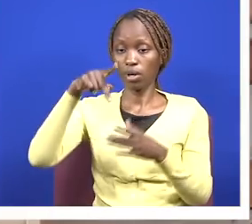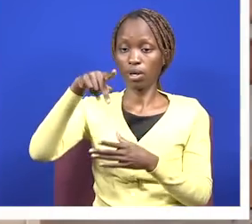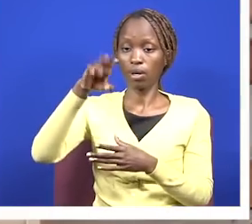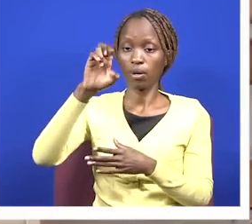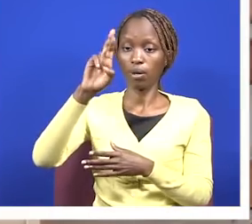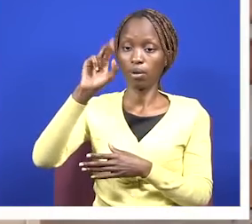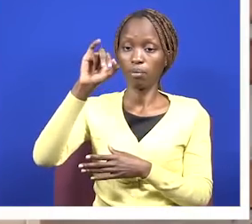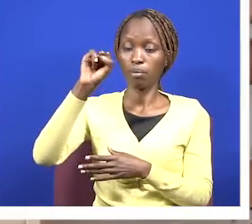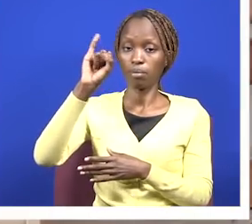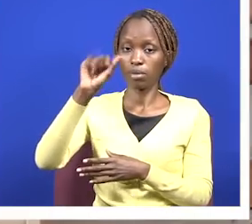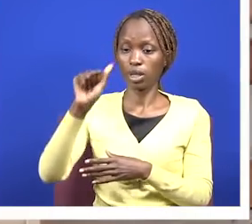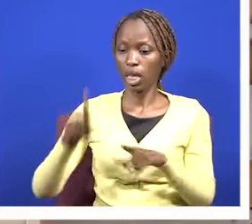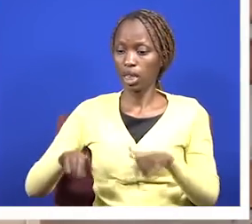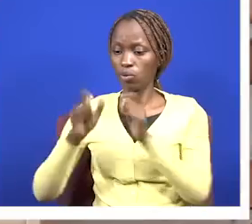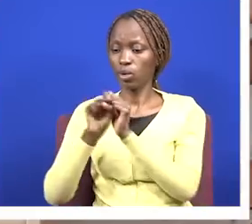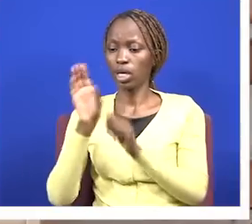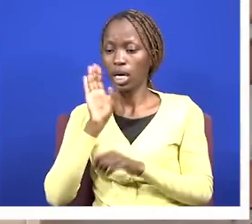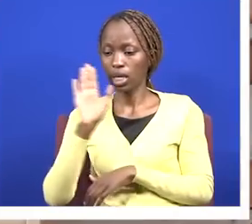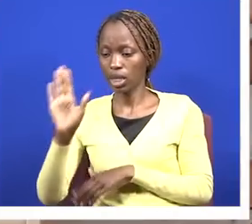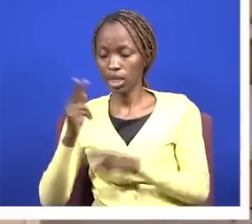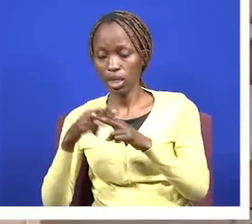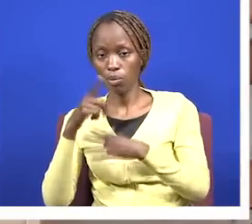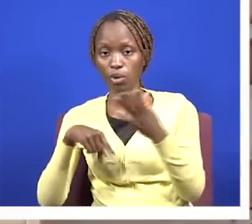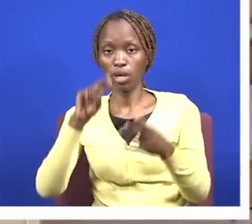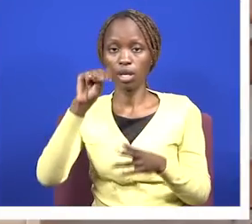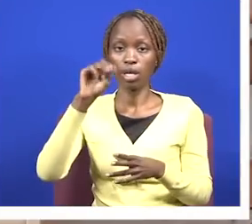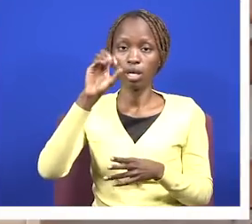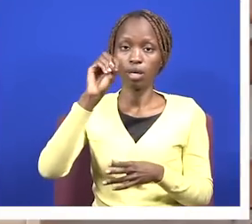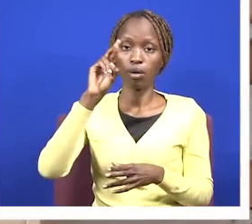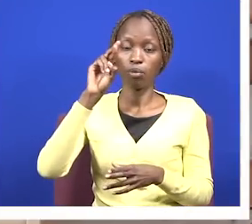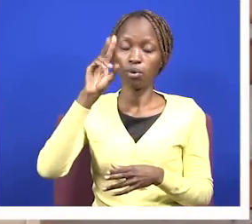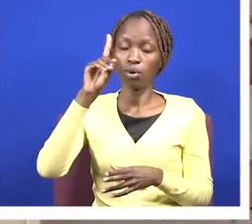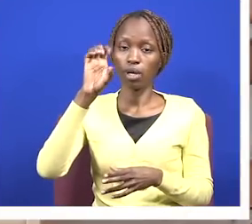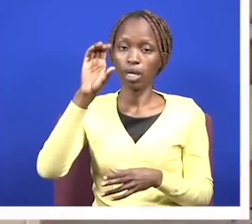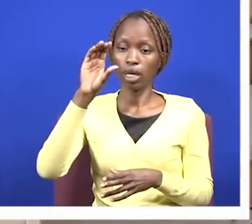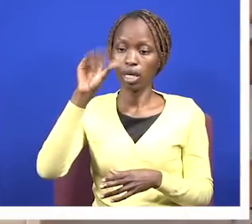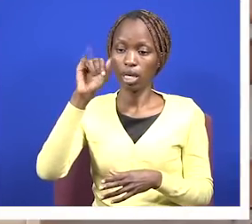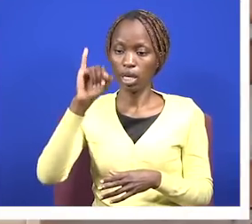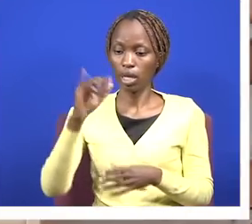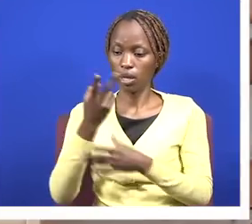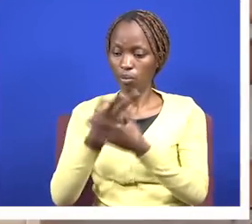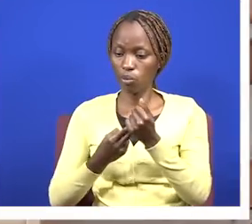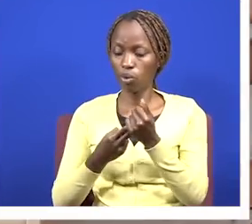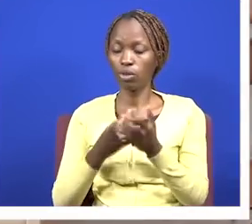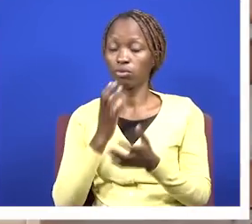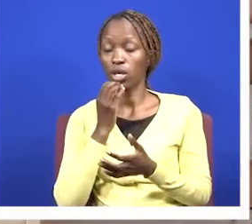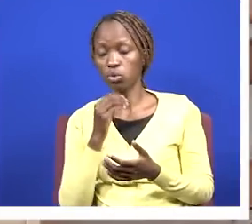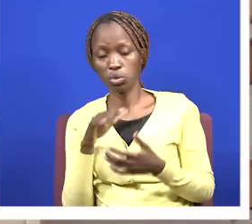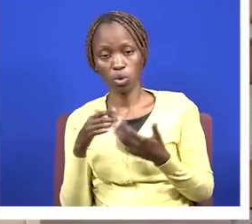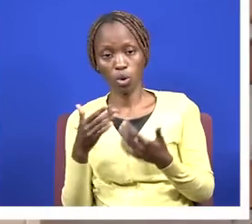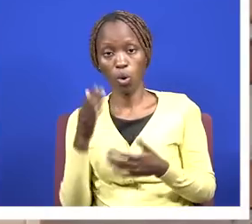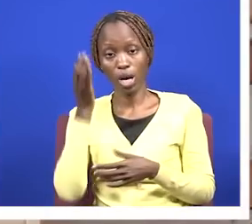cousin Mordecai. Mordecai and Esther were both Jews. They were Israelites.